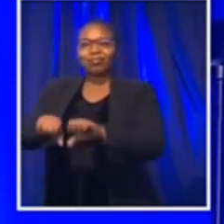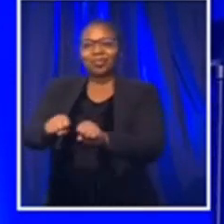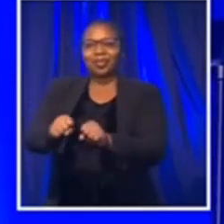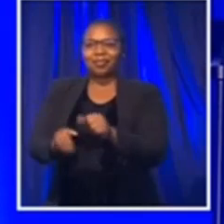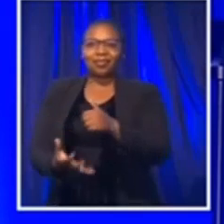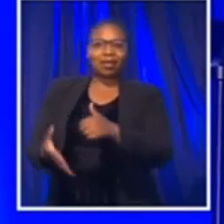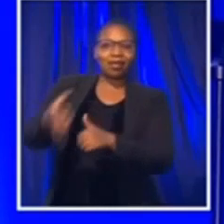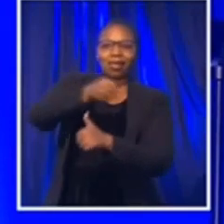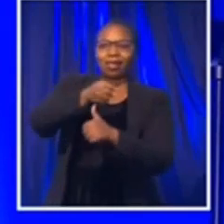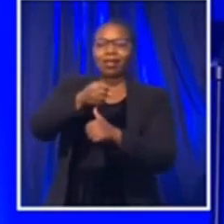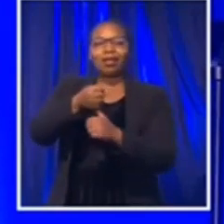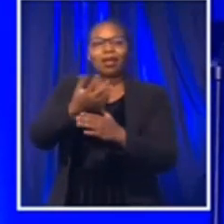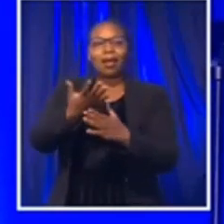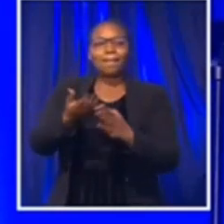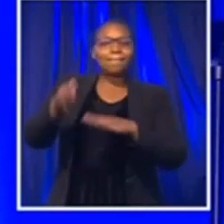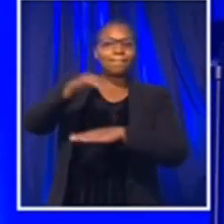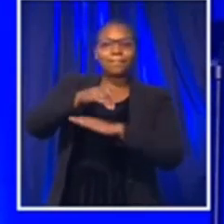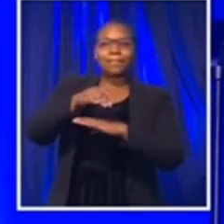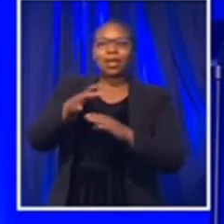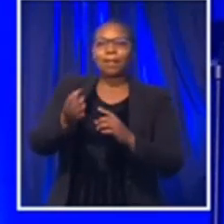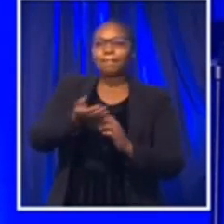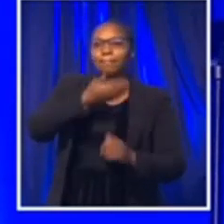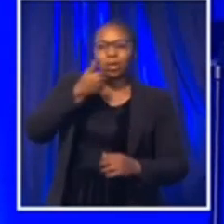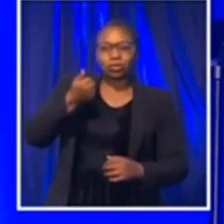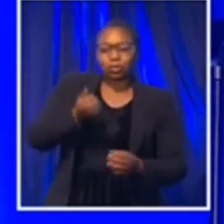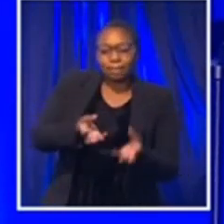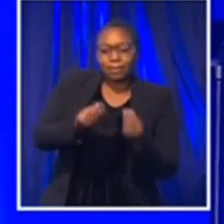majority, which are now